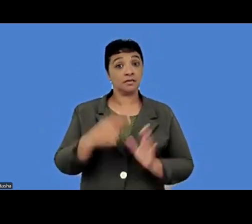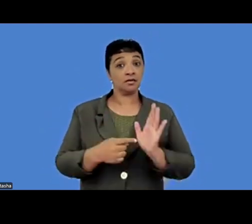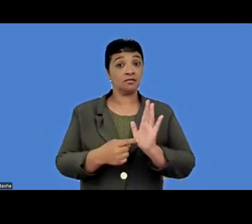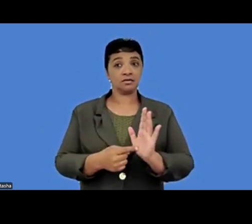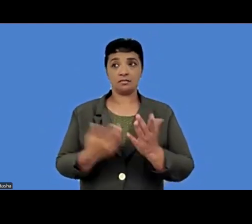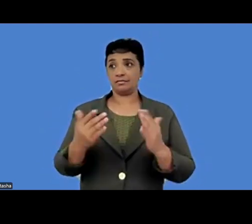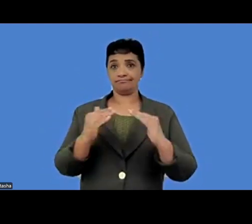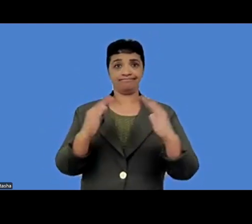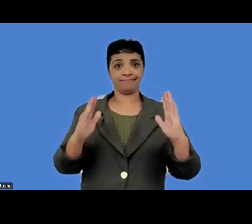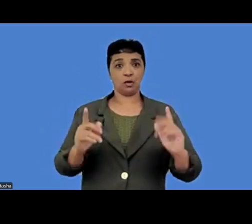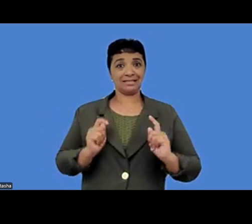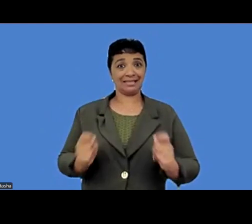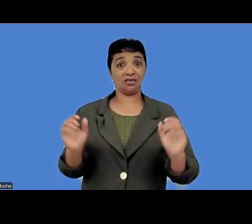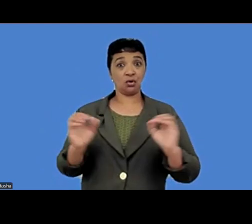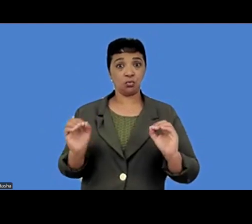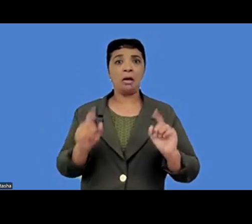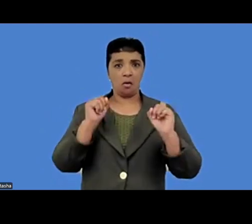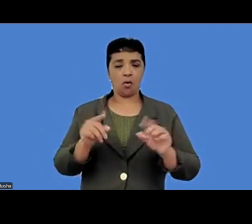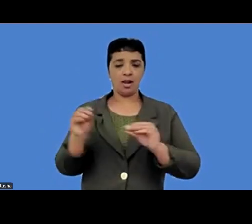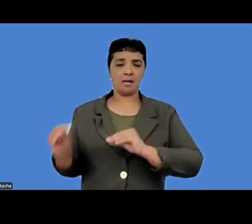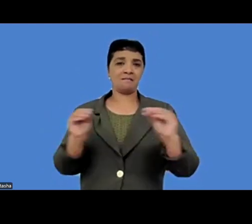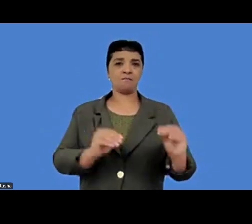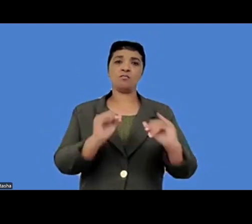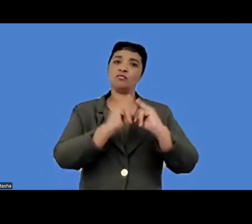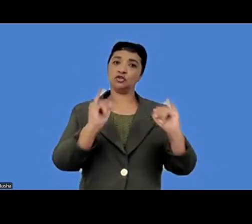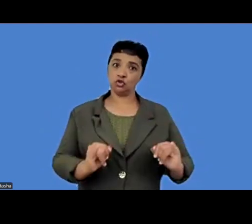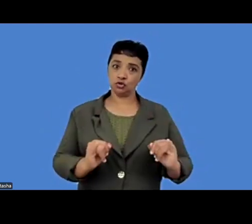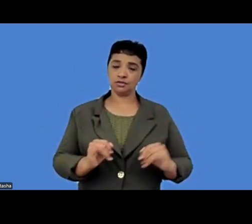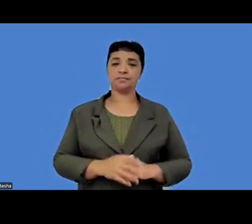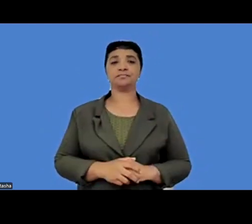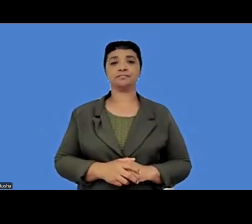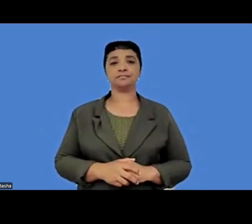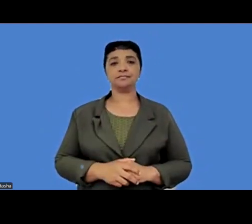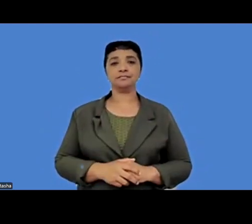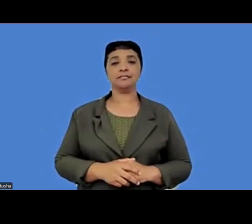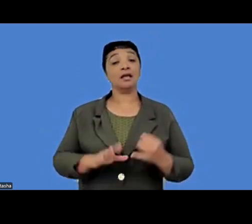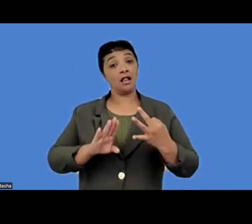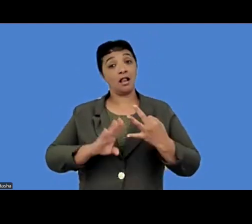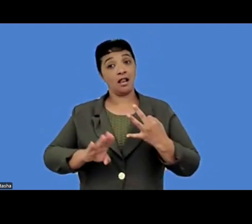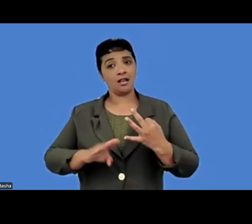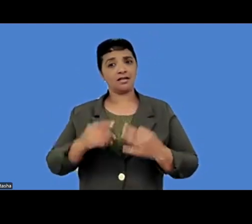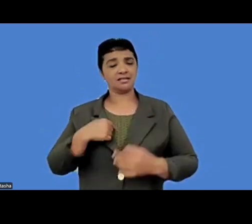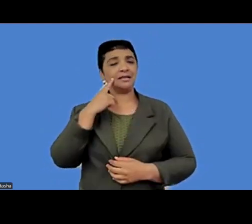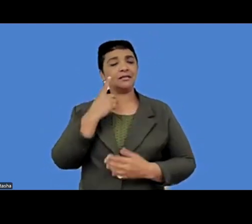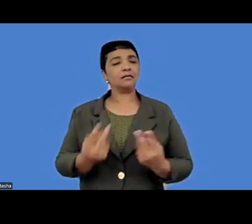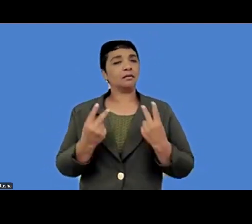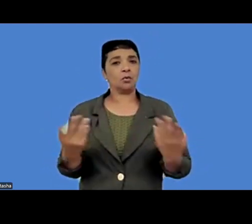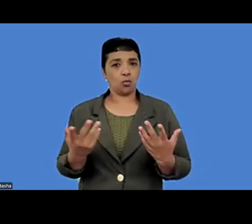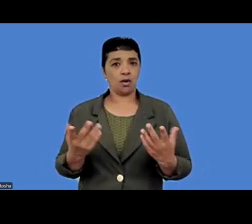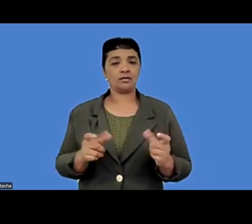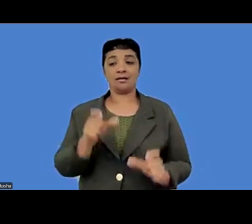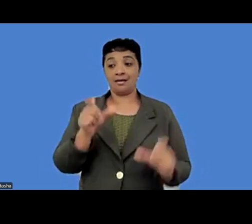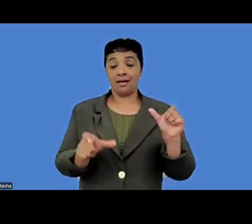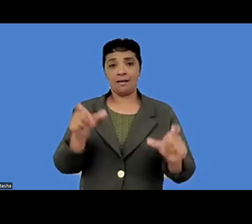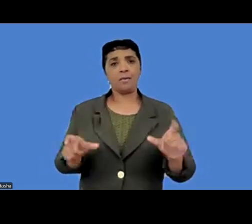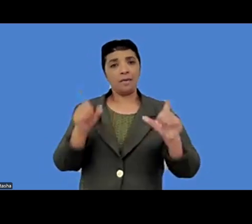housing, they will end up in institutions. And the last, and I think very important, is to include the participation of